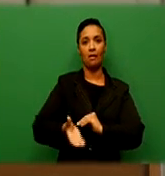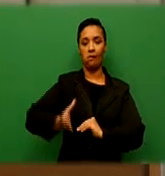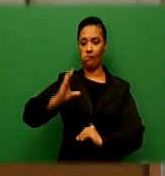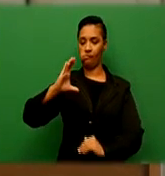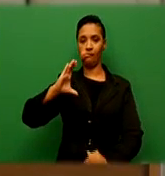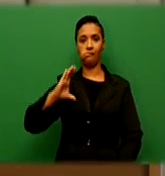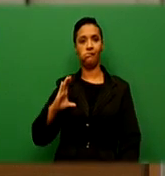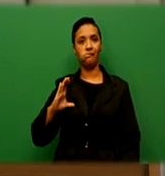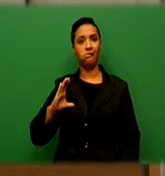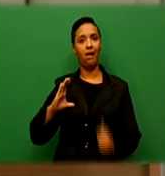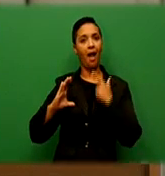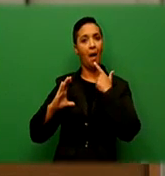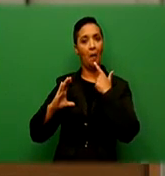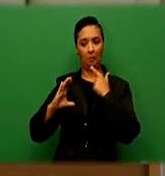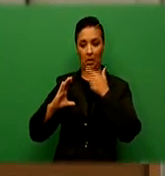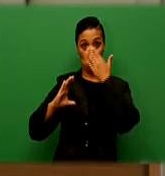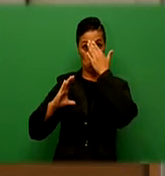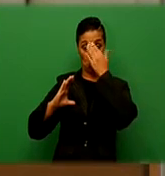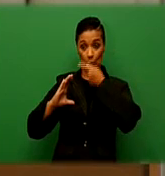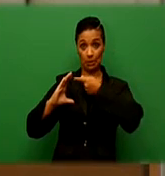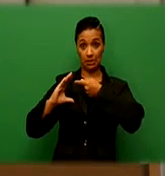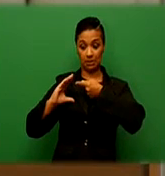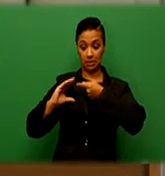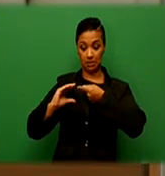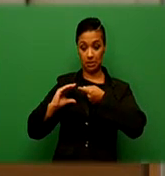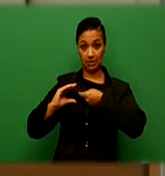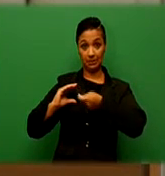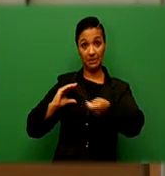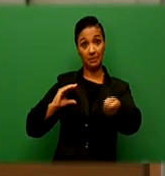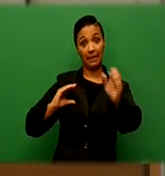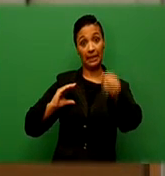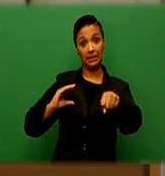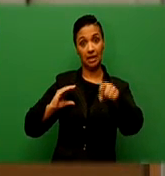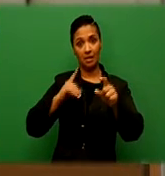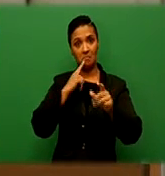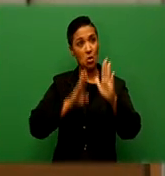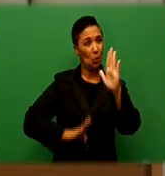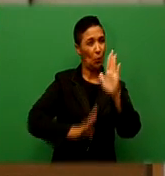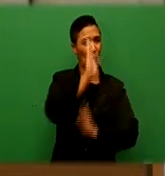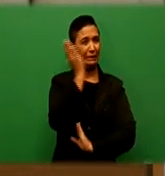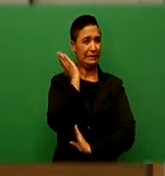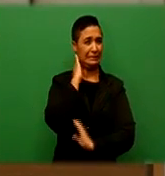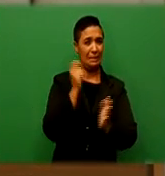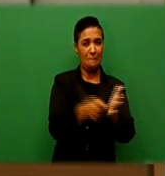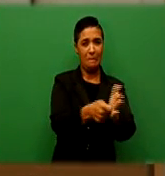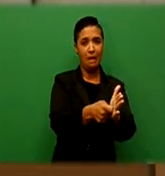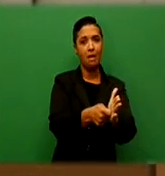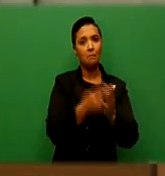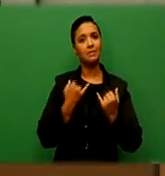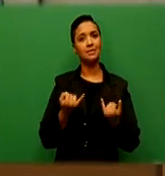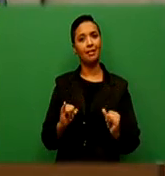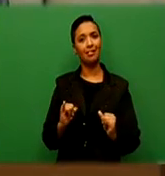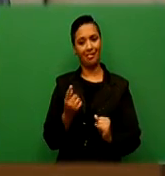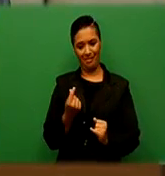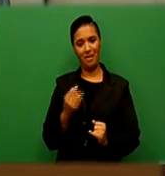find ways of protecting themselves against inflation. And as